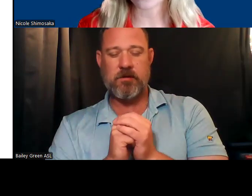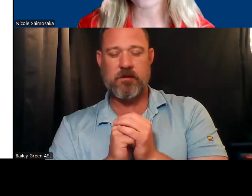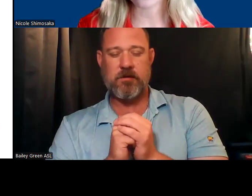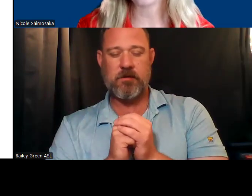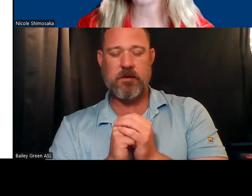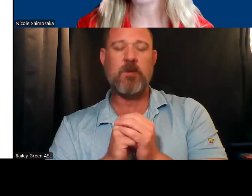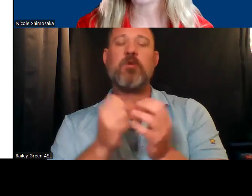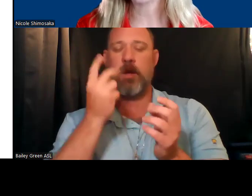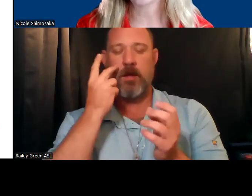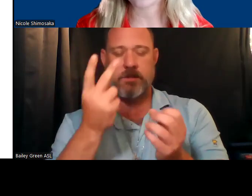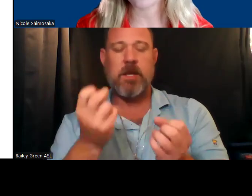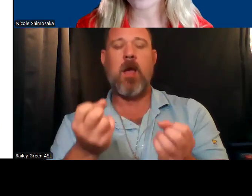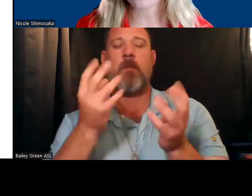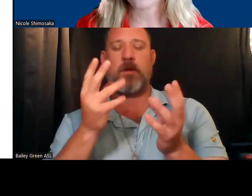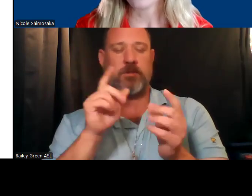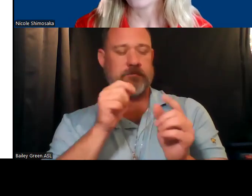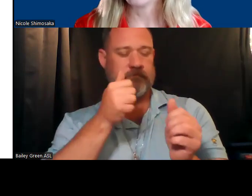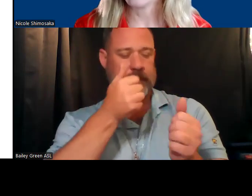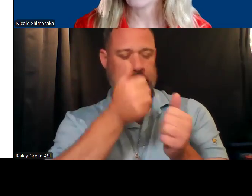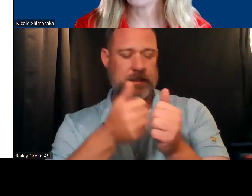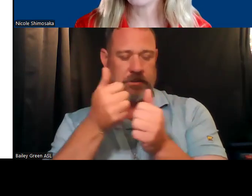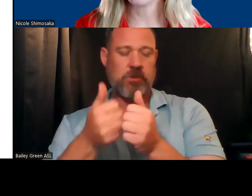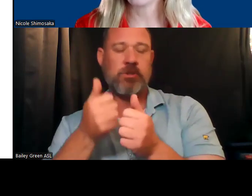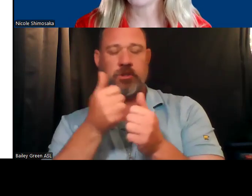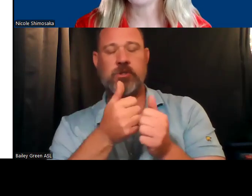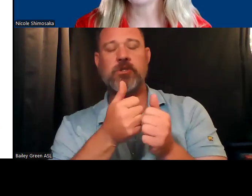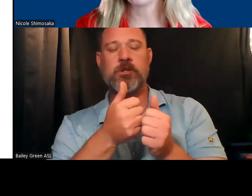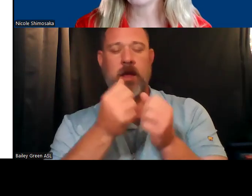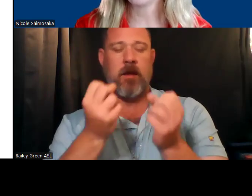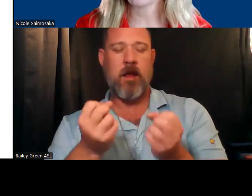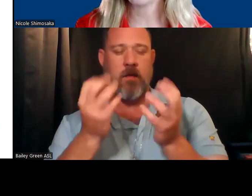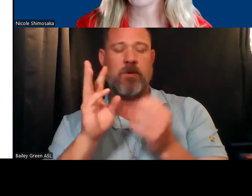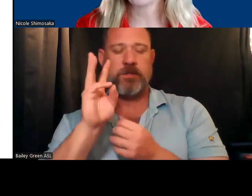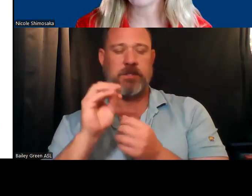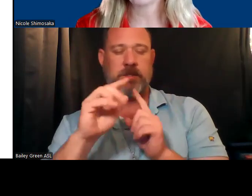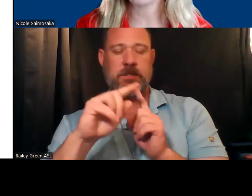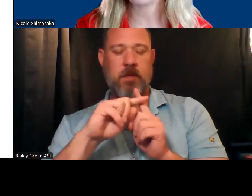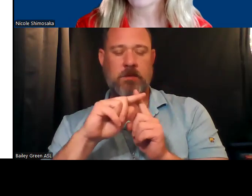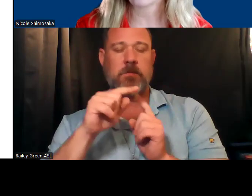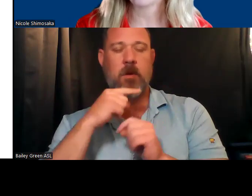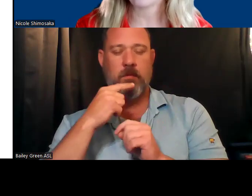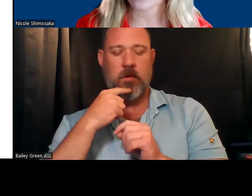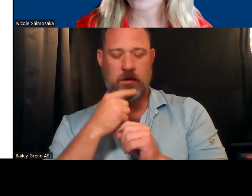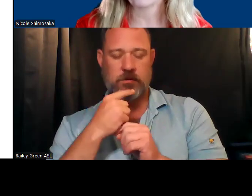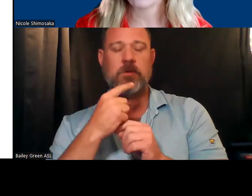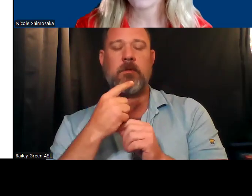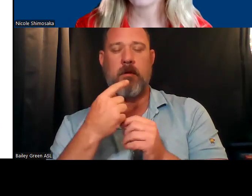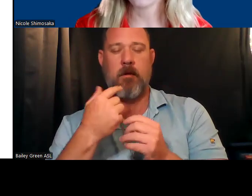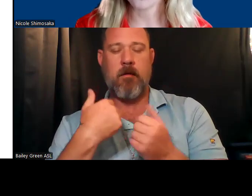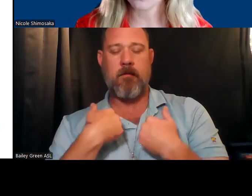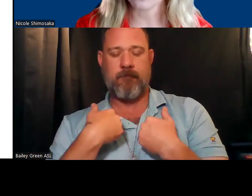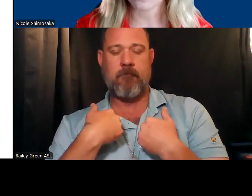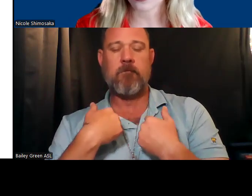being allocated to each area, and then how much of the 60 plus population that area has